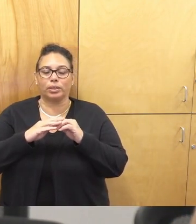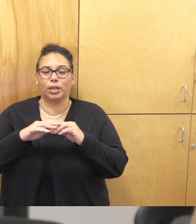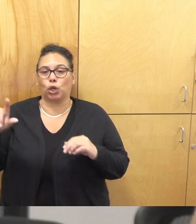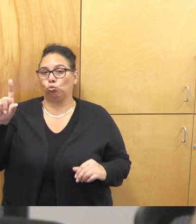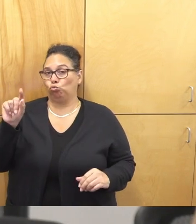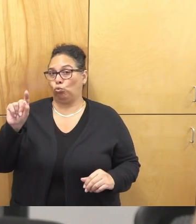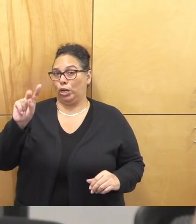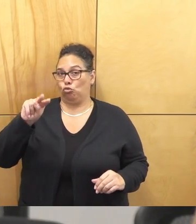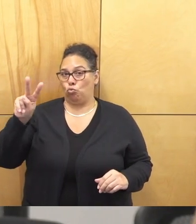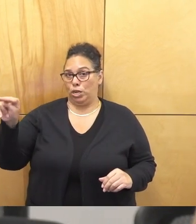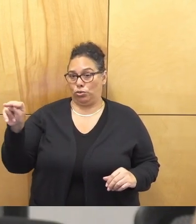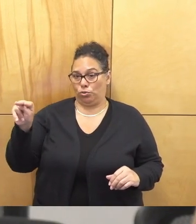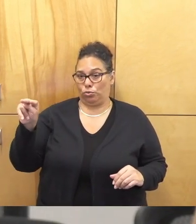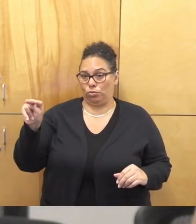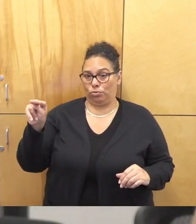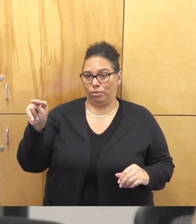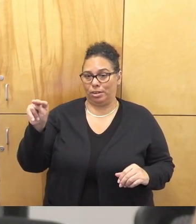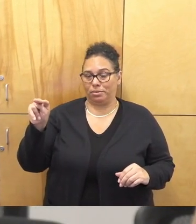2022,